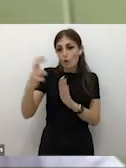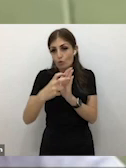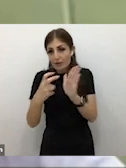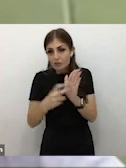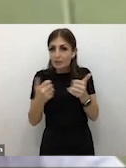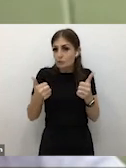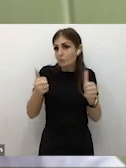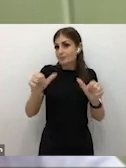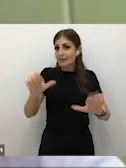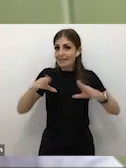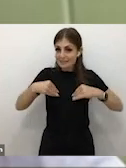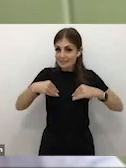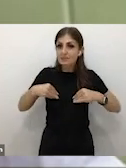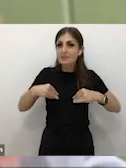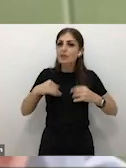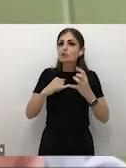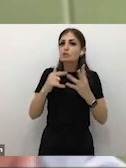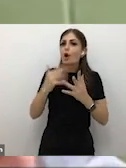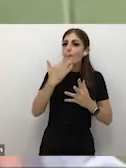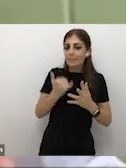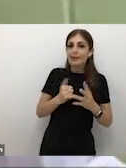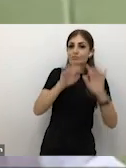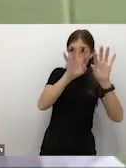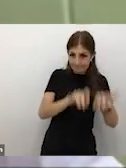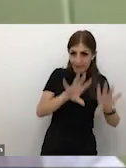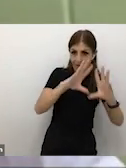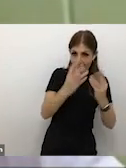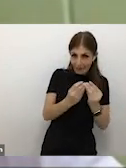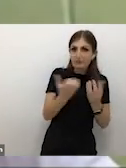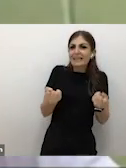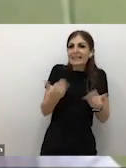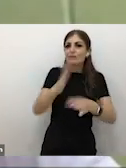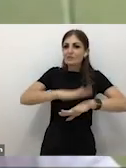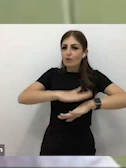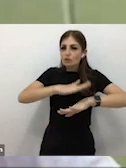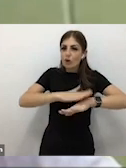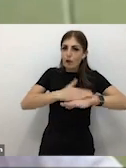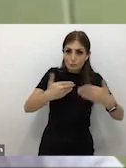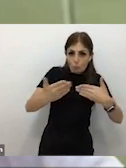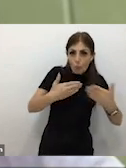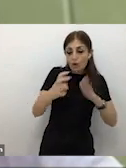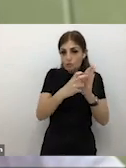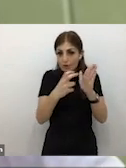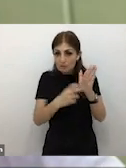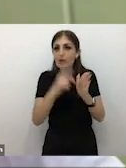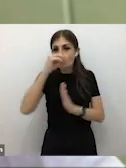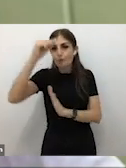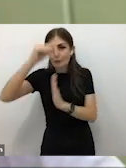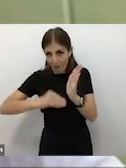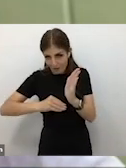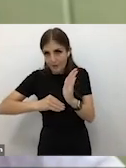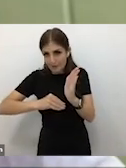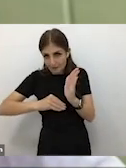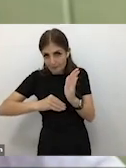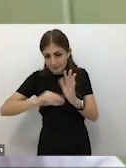registration on Flux to be accepted, so it's important to give yourself lots of time to sort out that registration. Once you're registered, you